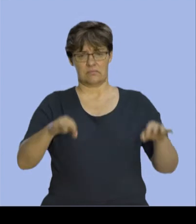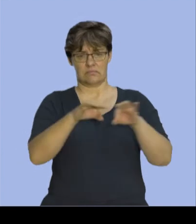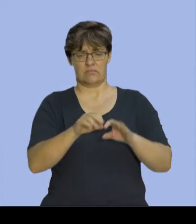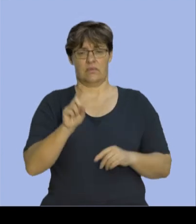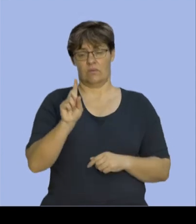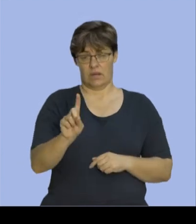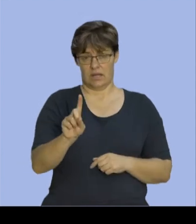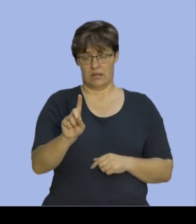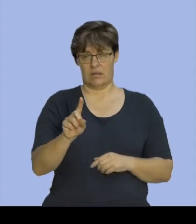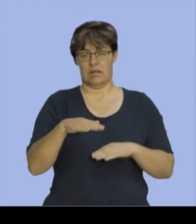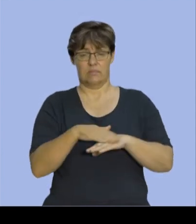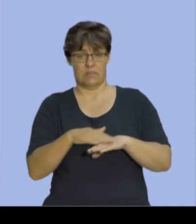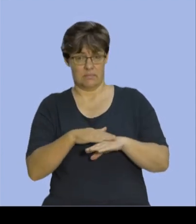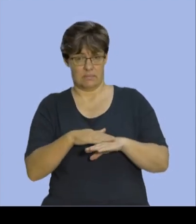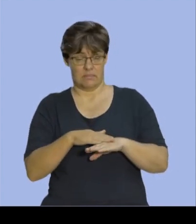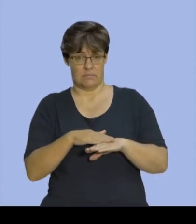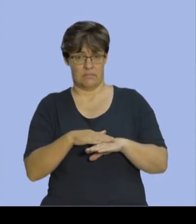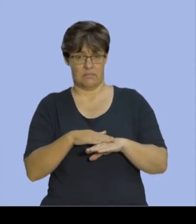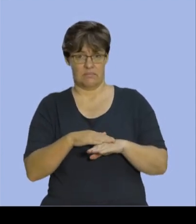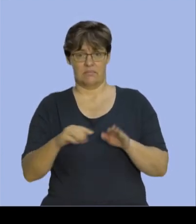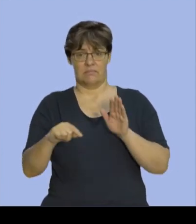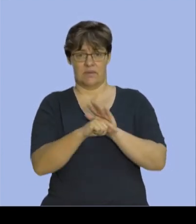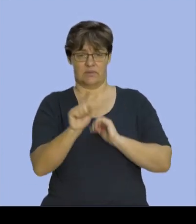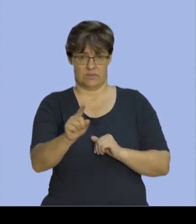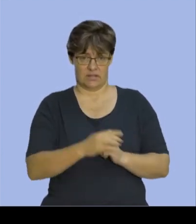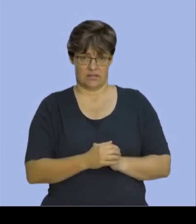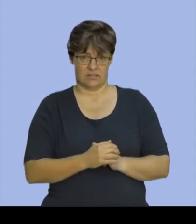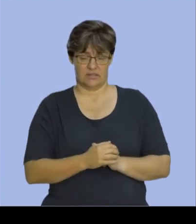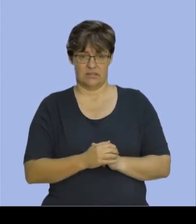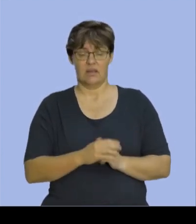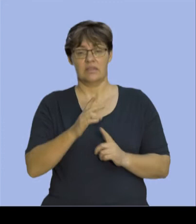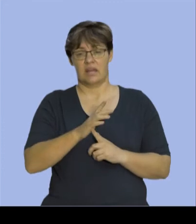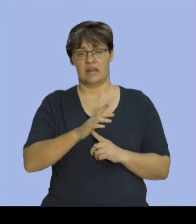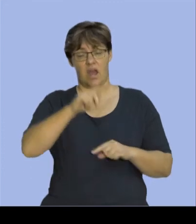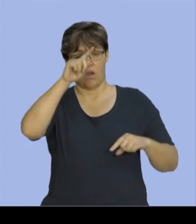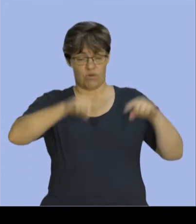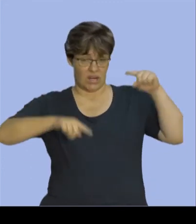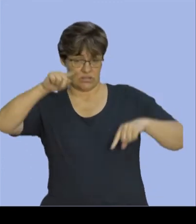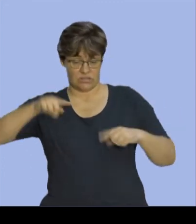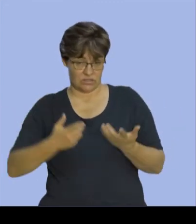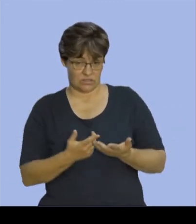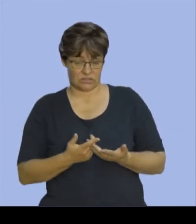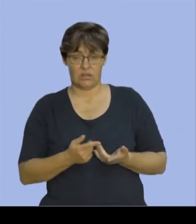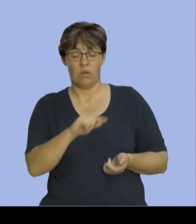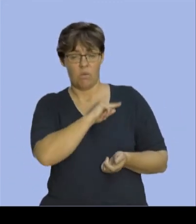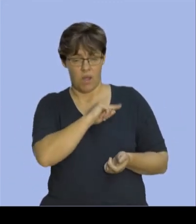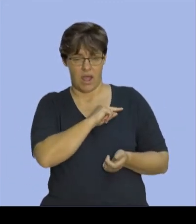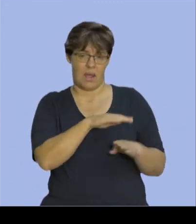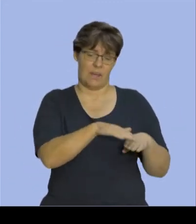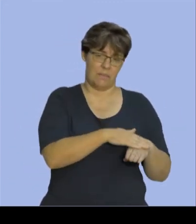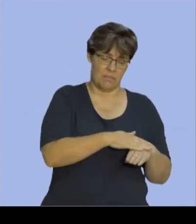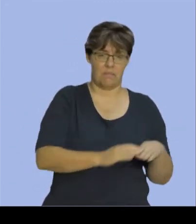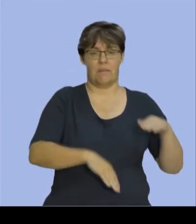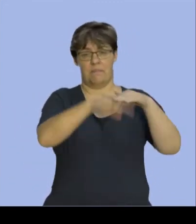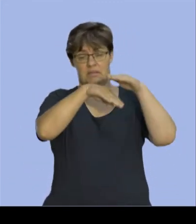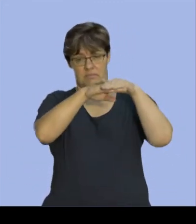maximum value is also at 1 and the minimum value is at -1. Then the range of this, because of